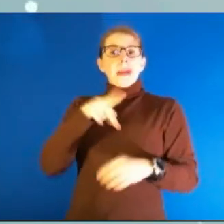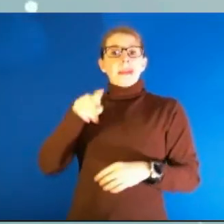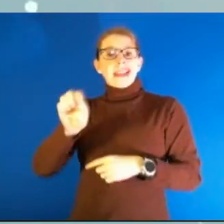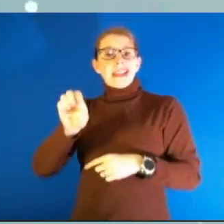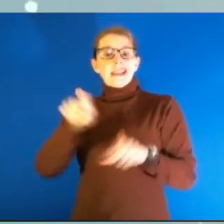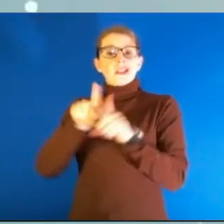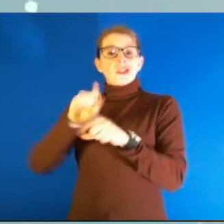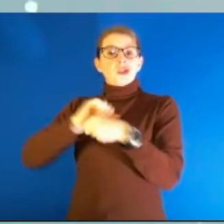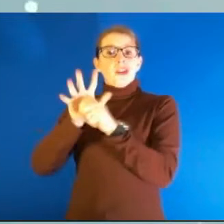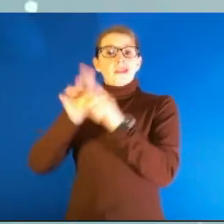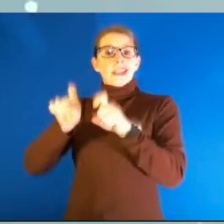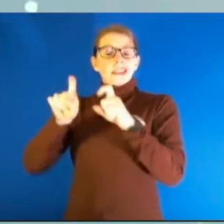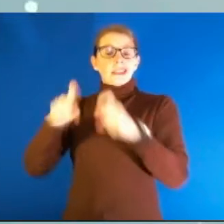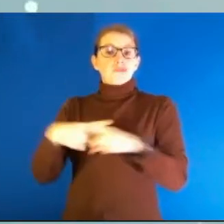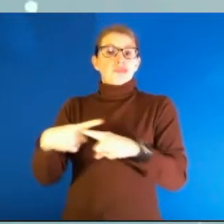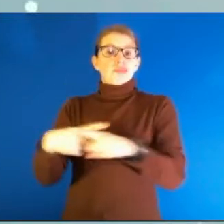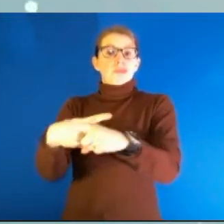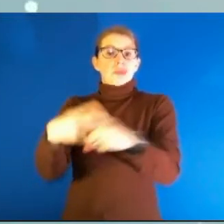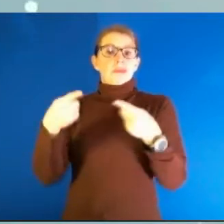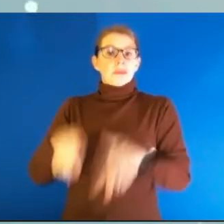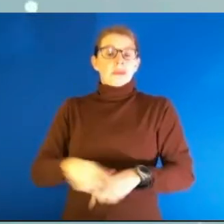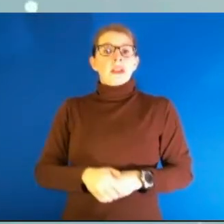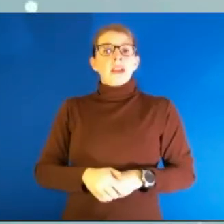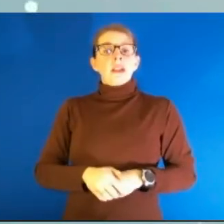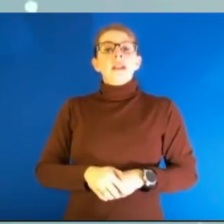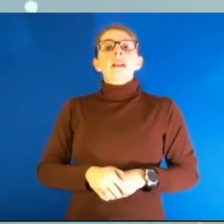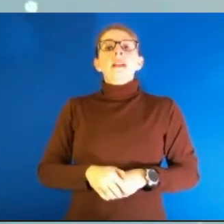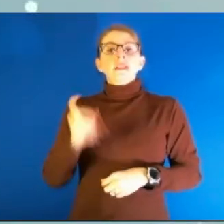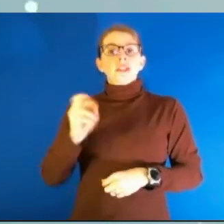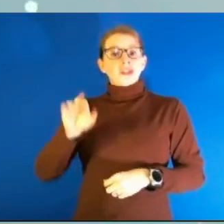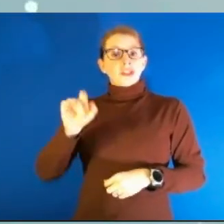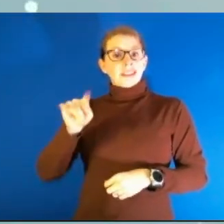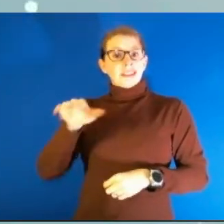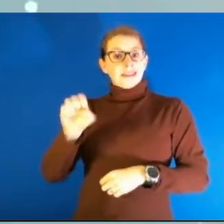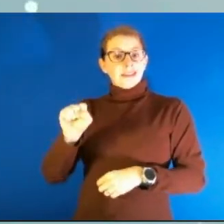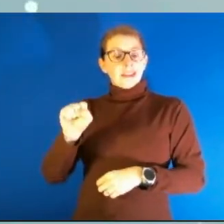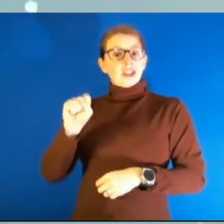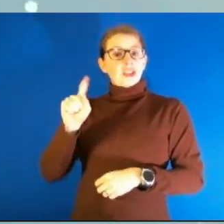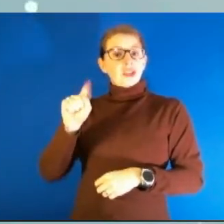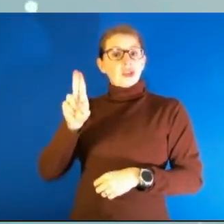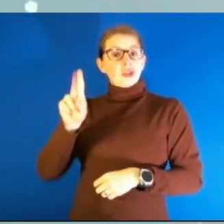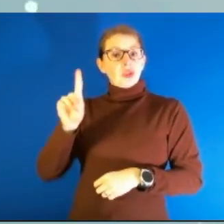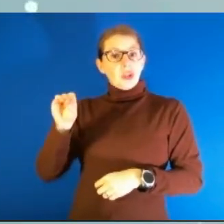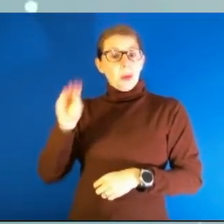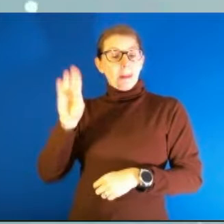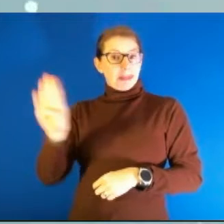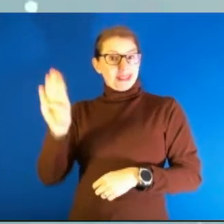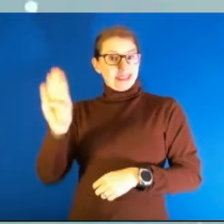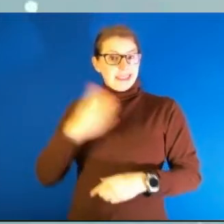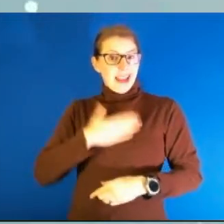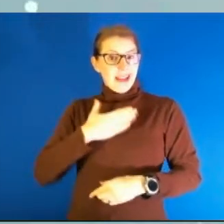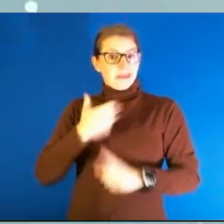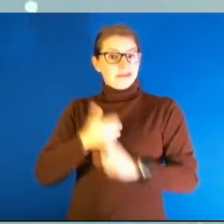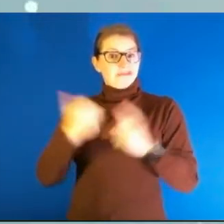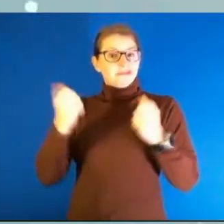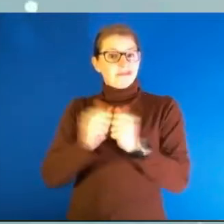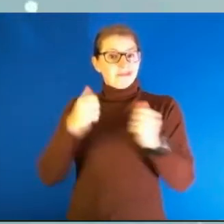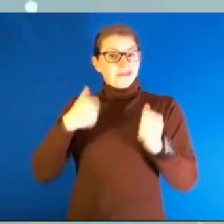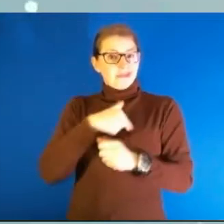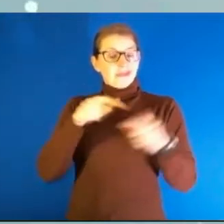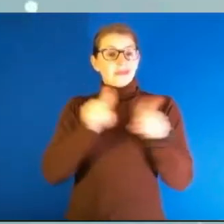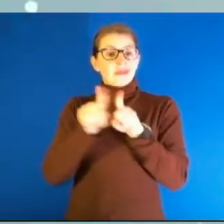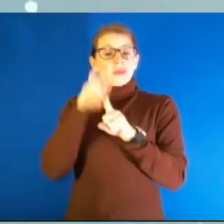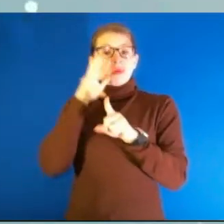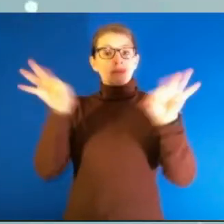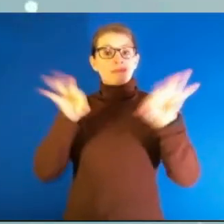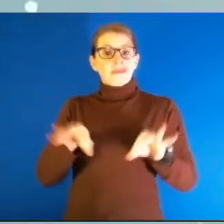also joining us from Studio B. We have him just for a short while this morning. He's going to get back to his patients, so we're glad he is with us. And we're going to tell you about a